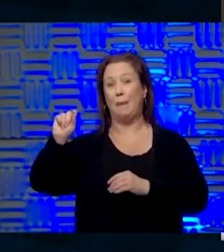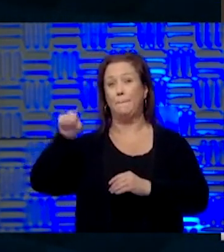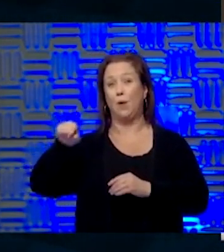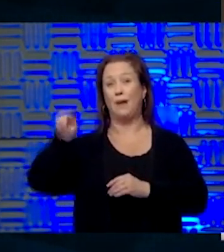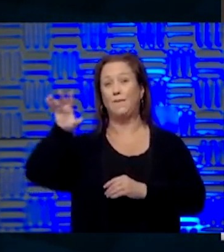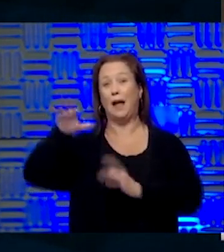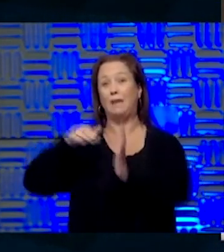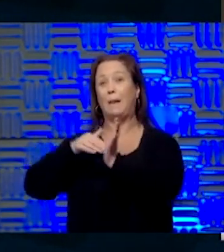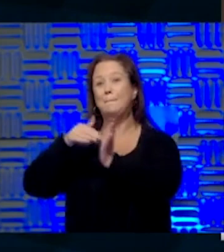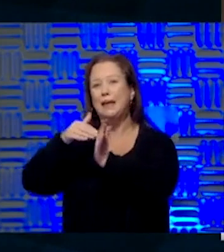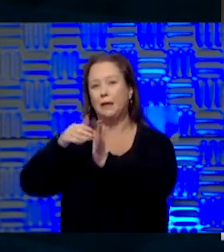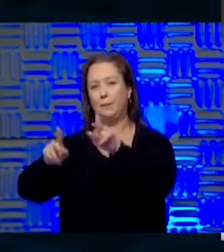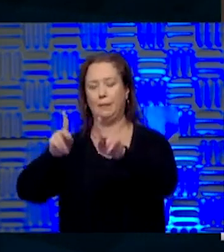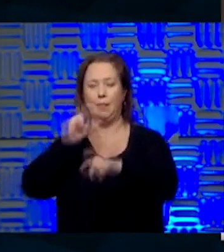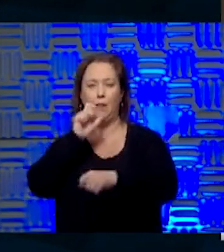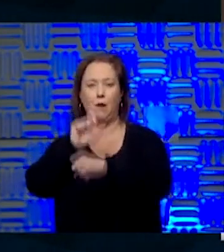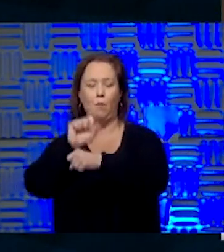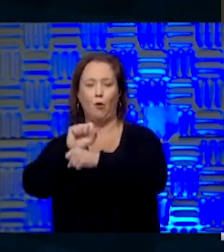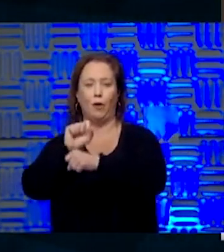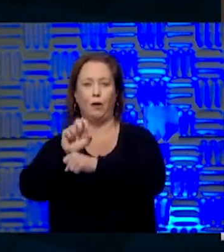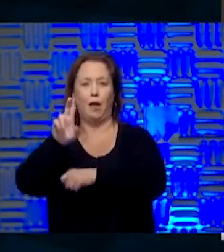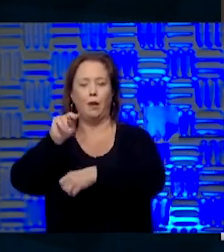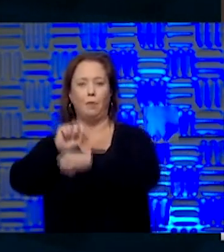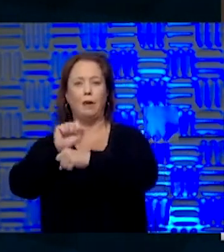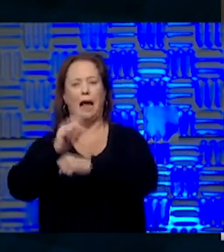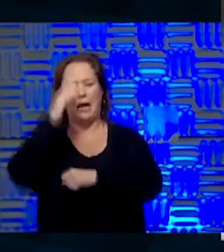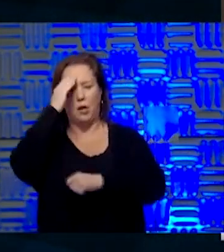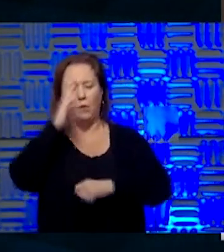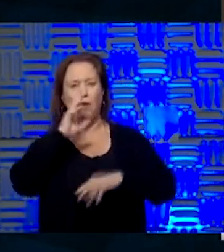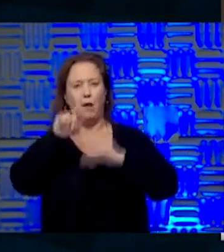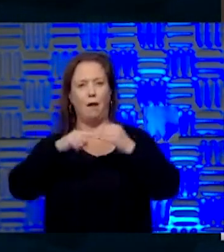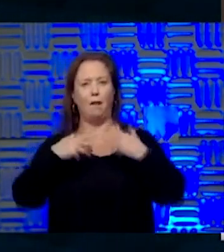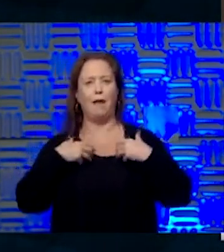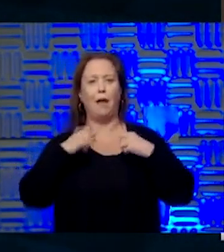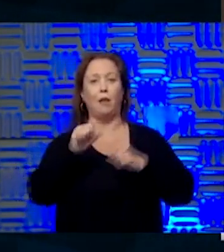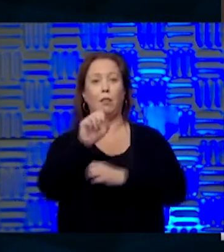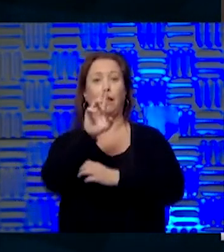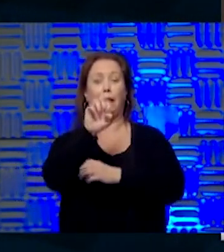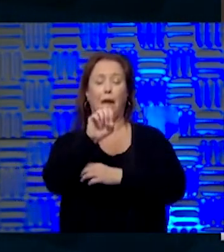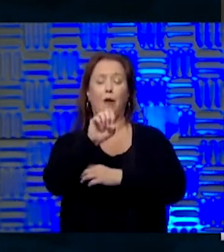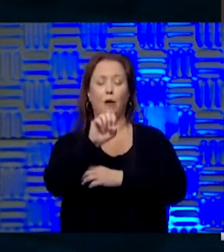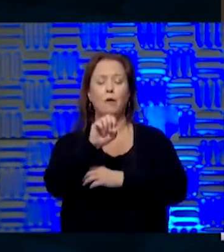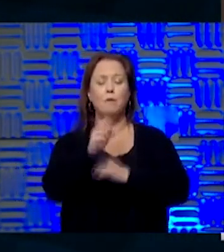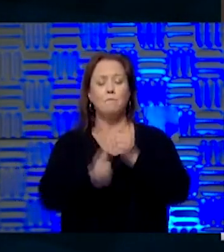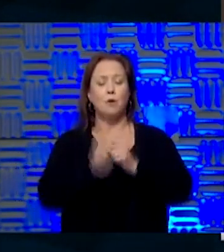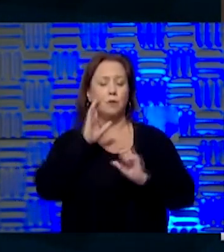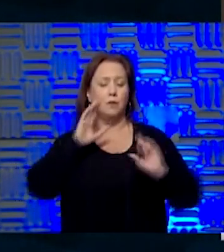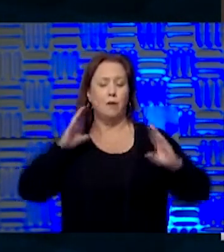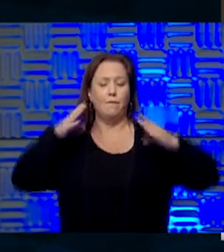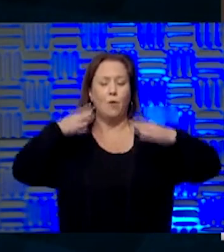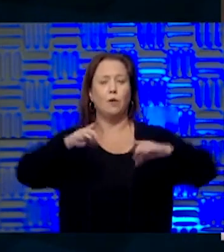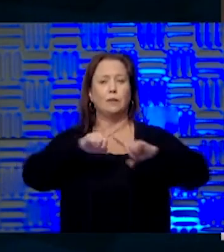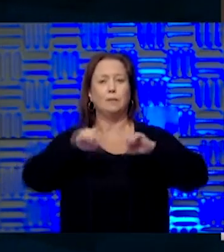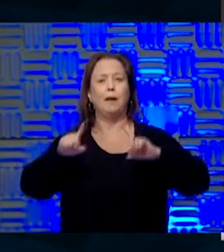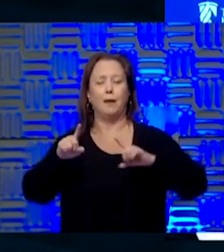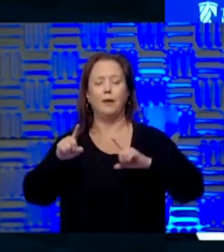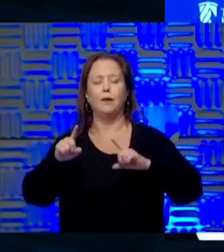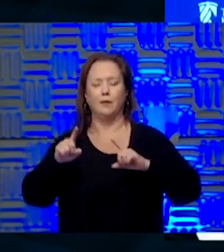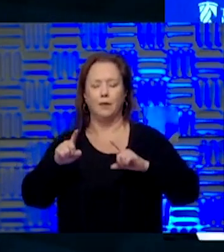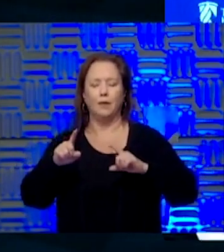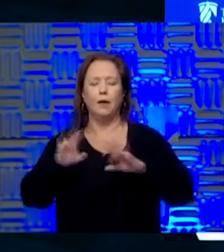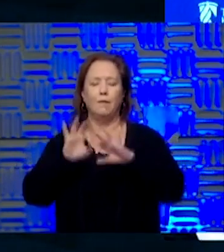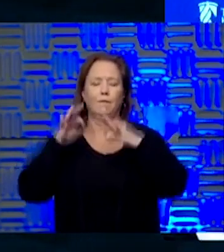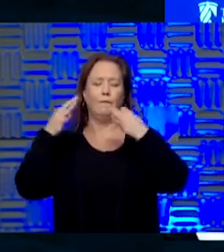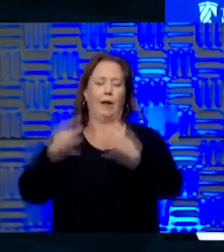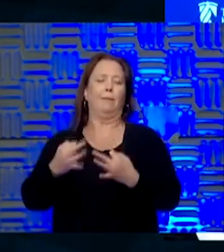unemployed. So we usually talk healthcare on here, but significant consequences to our economy and the well-being of people and their families. Well,